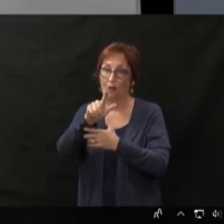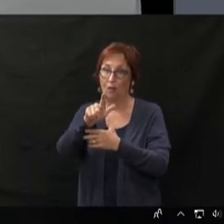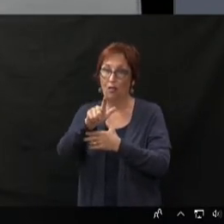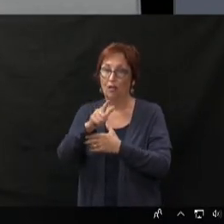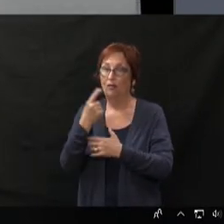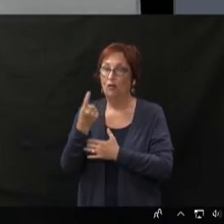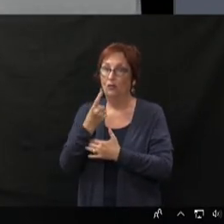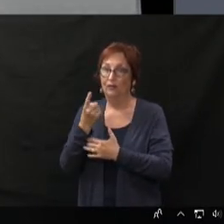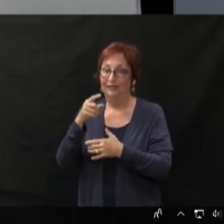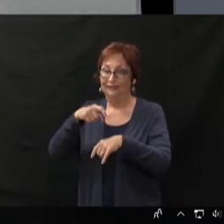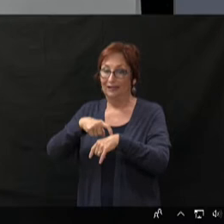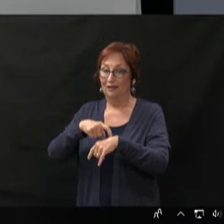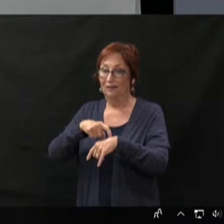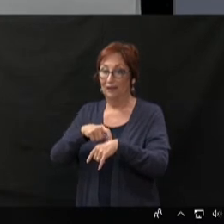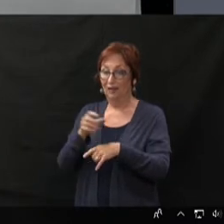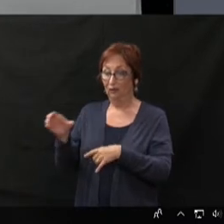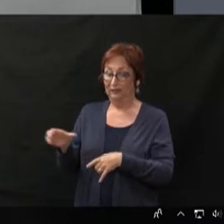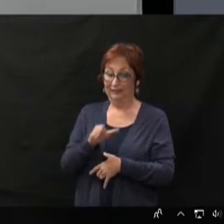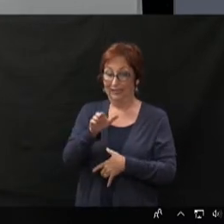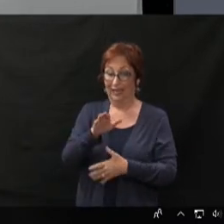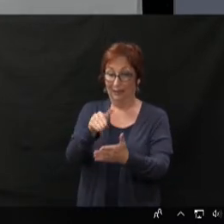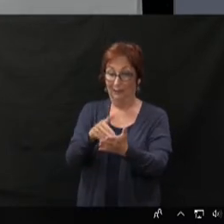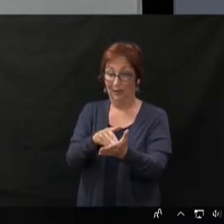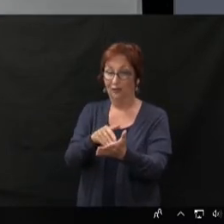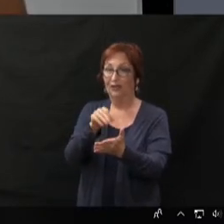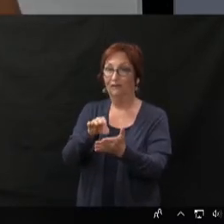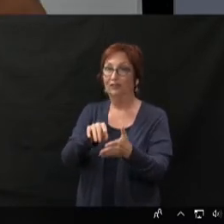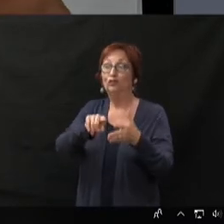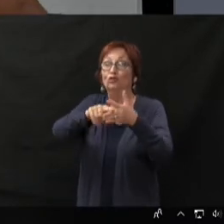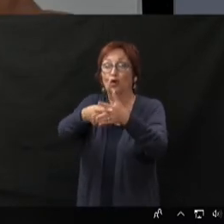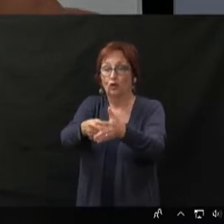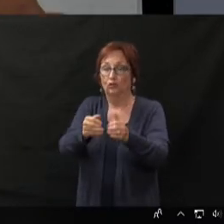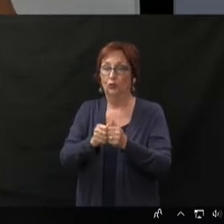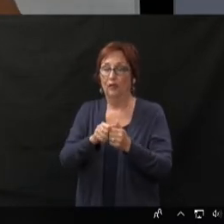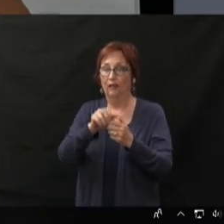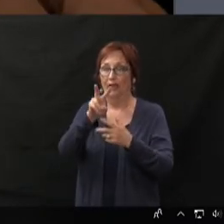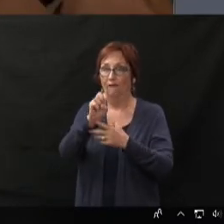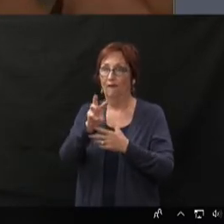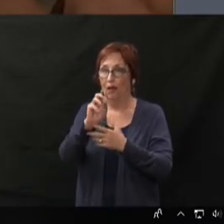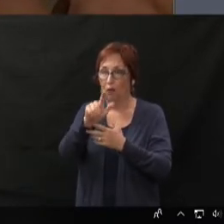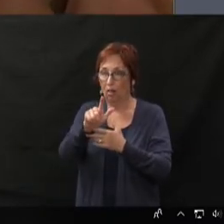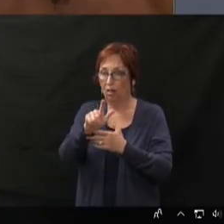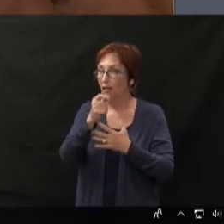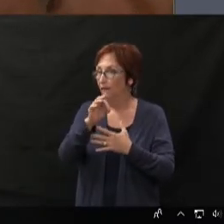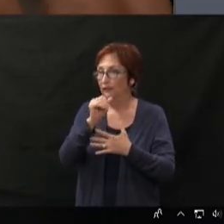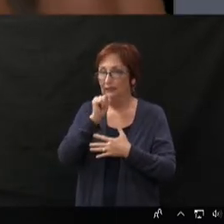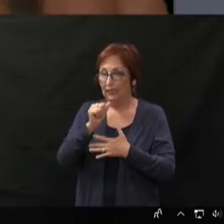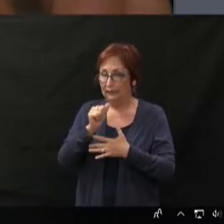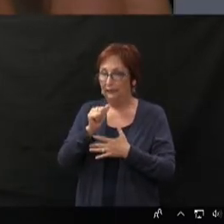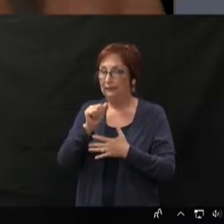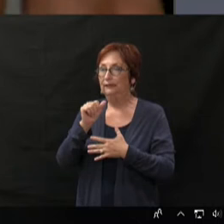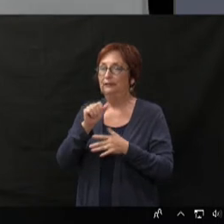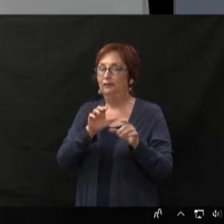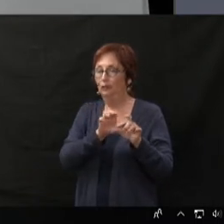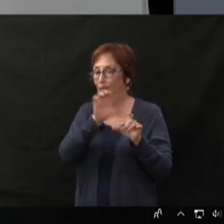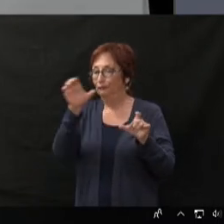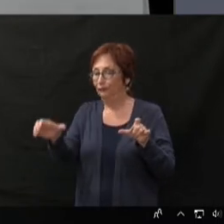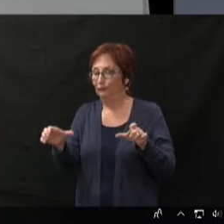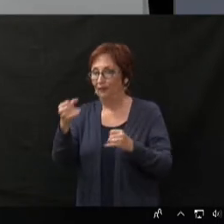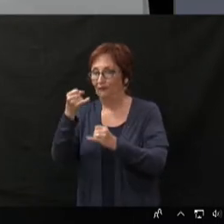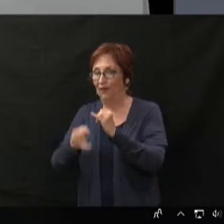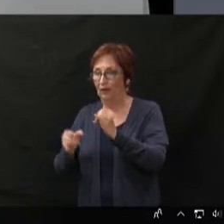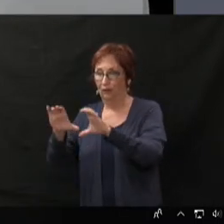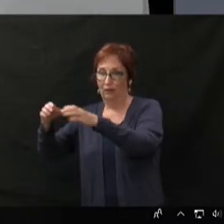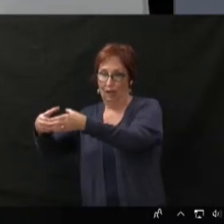middle pile is if it starts with a vowel. Does not start with a vowel, so it goes in the final pile. So how